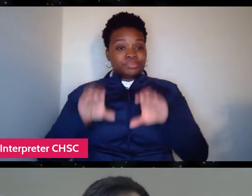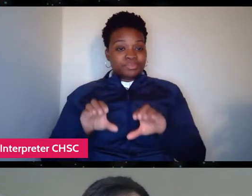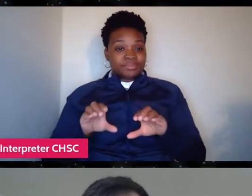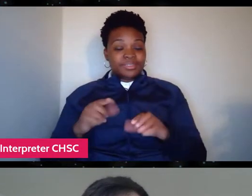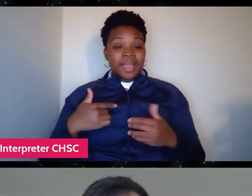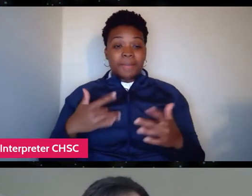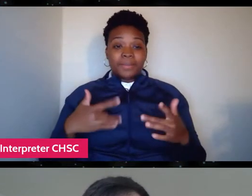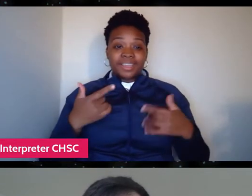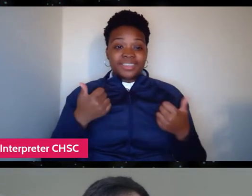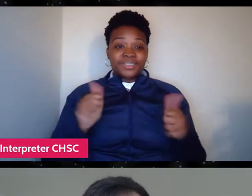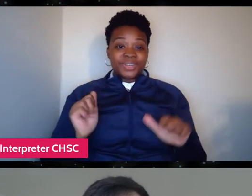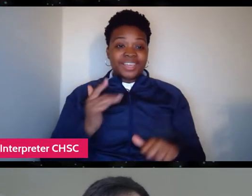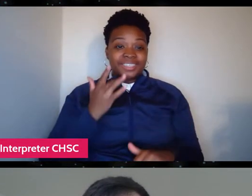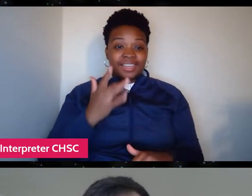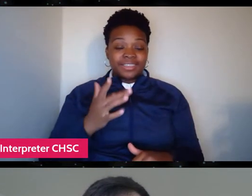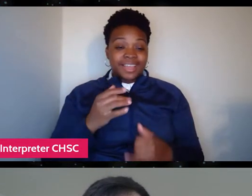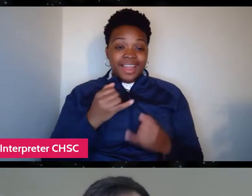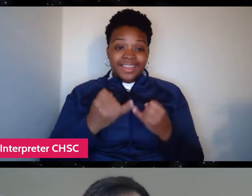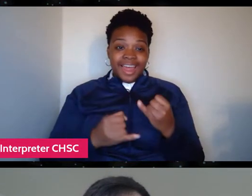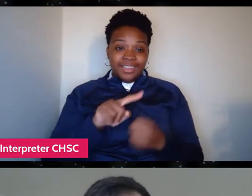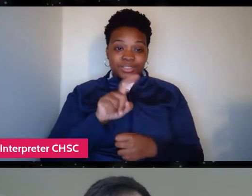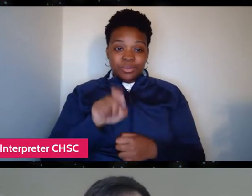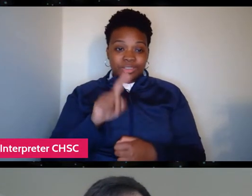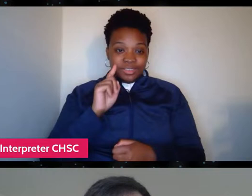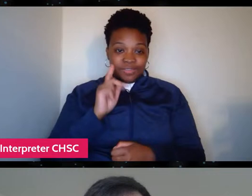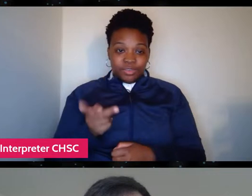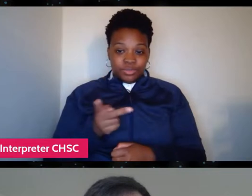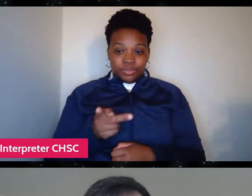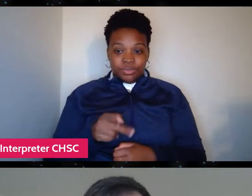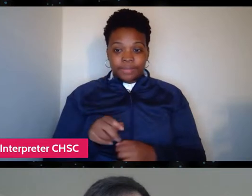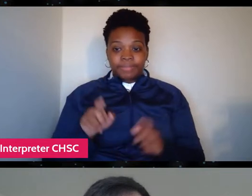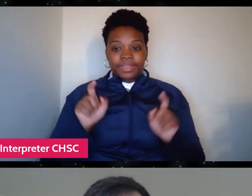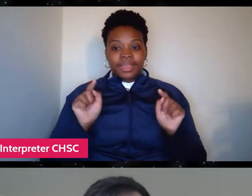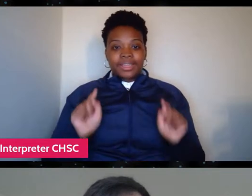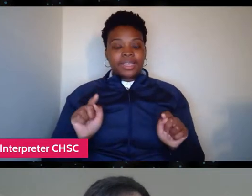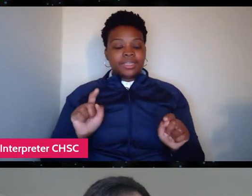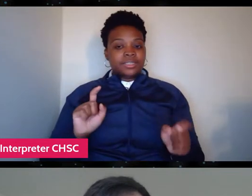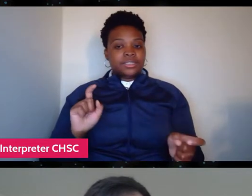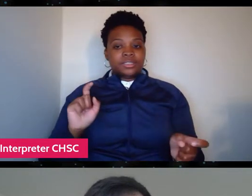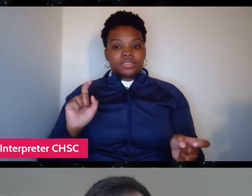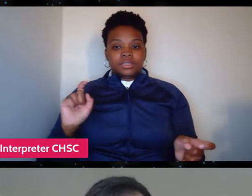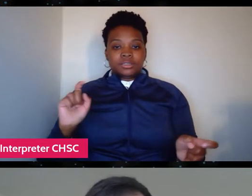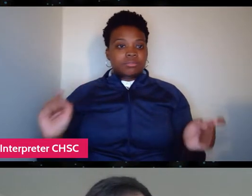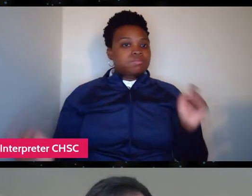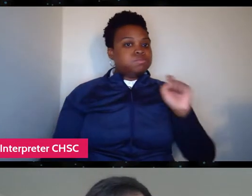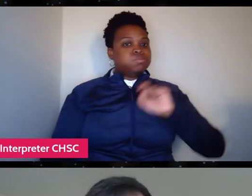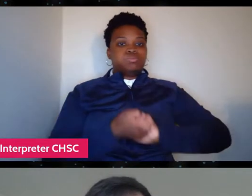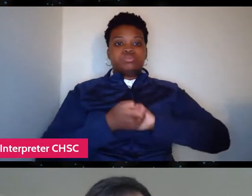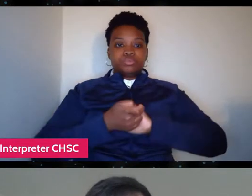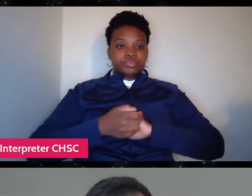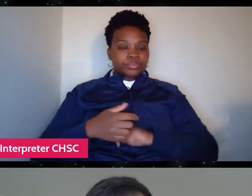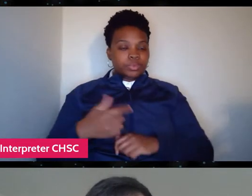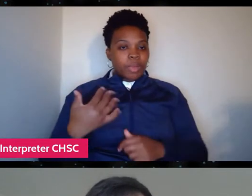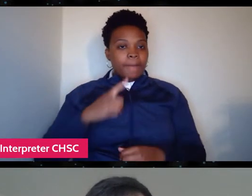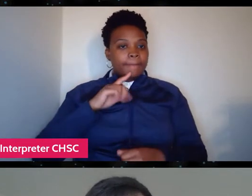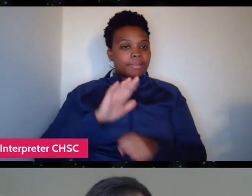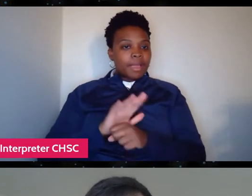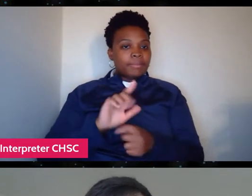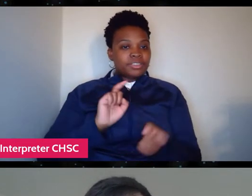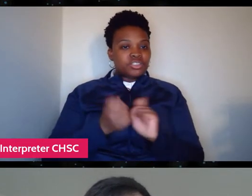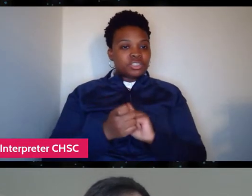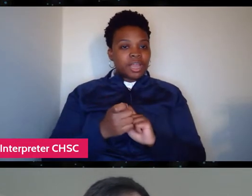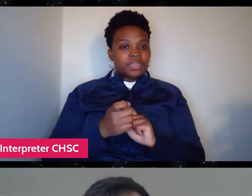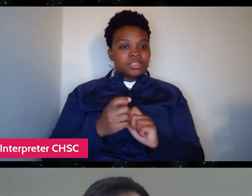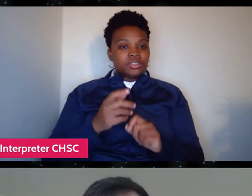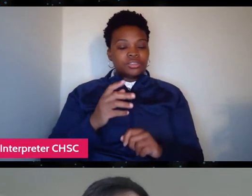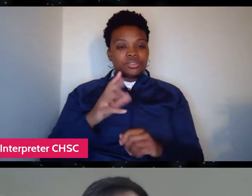guys, of course, this is revolutionary. This promised to change the world's agriculture as we